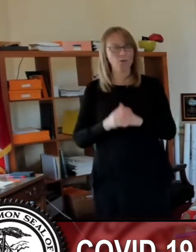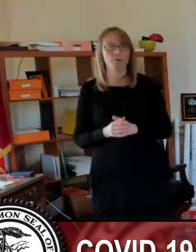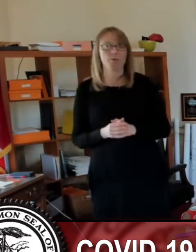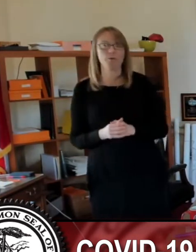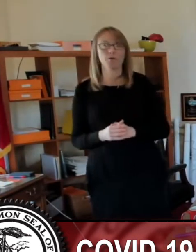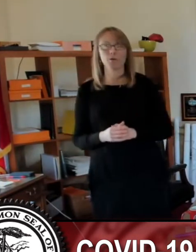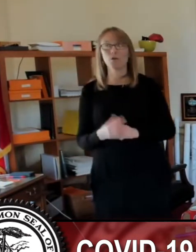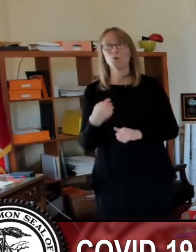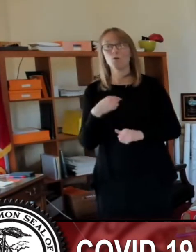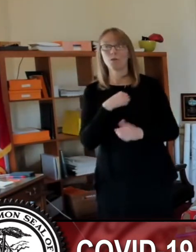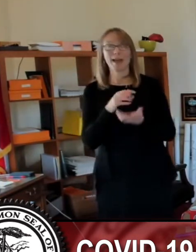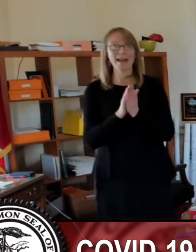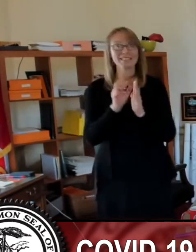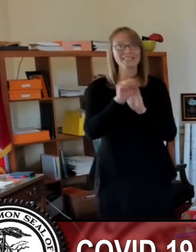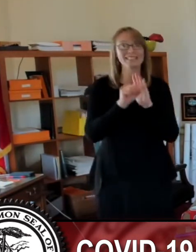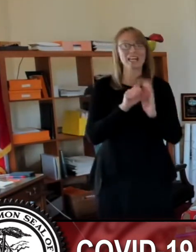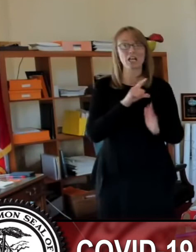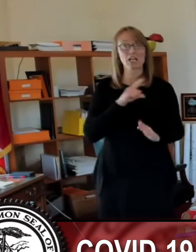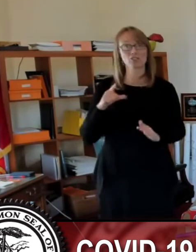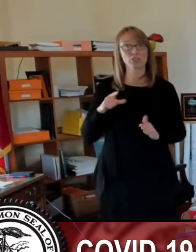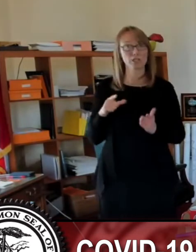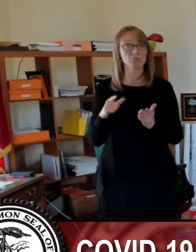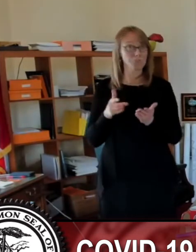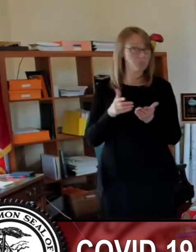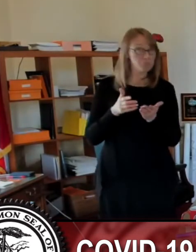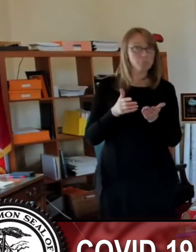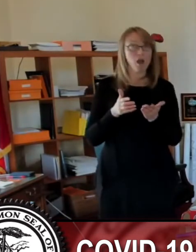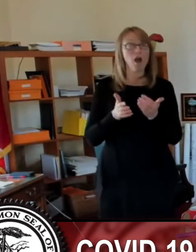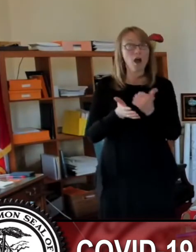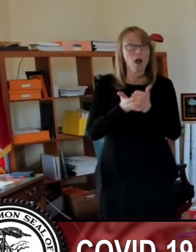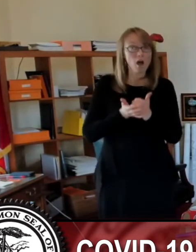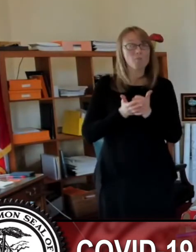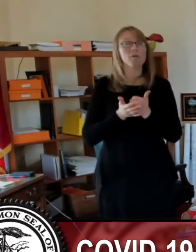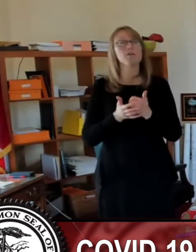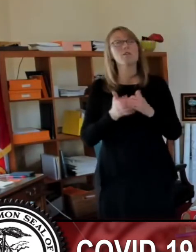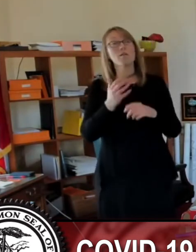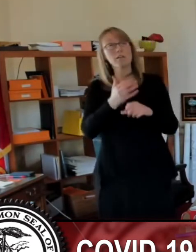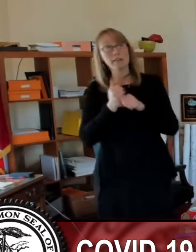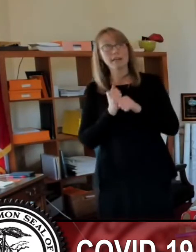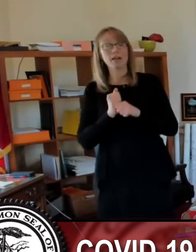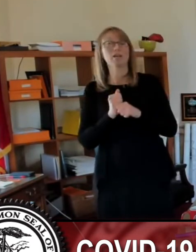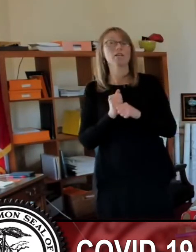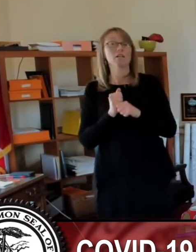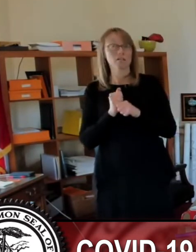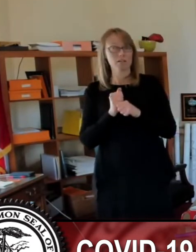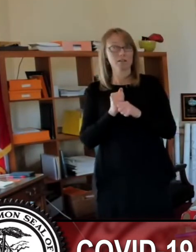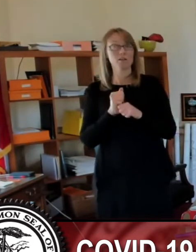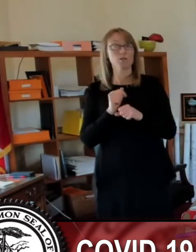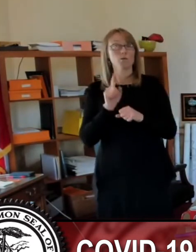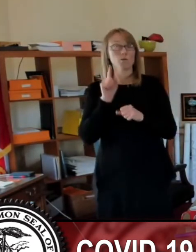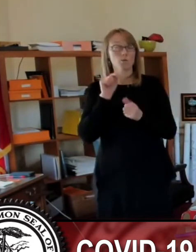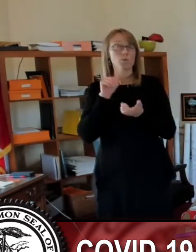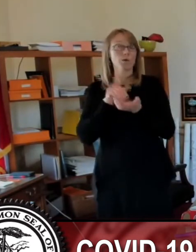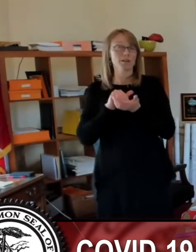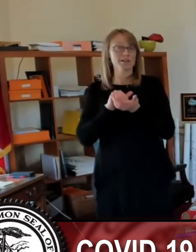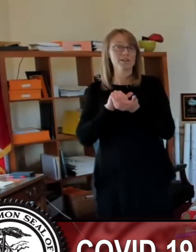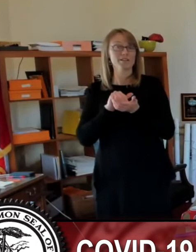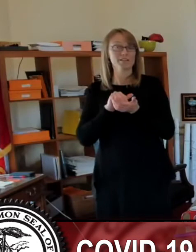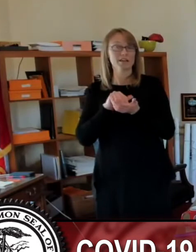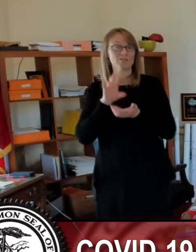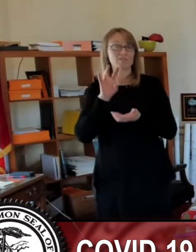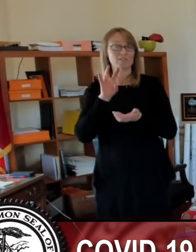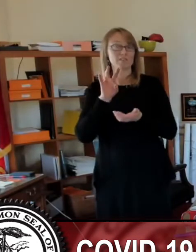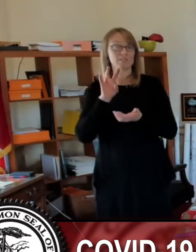asking the state, and we're asking our state legislators to help us get that additional $17 million that, had we been in St. Louis County, we would have